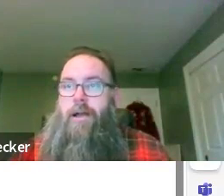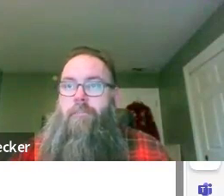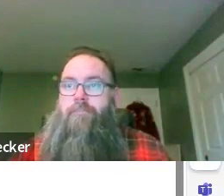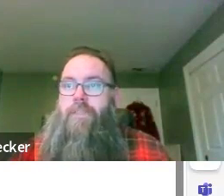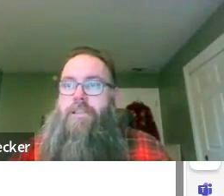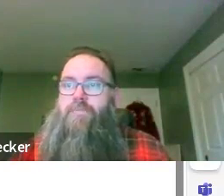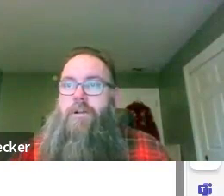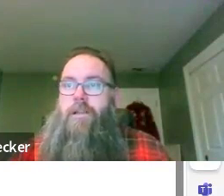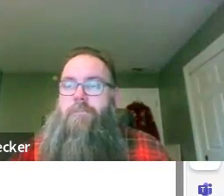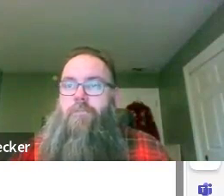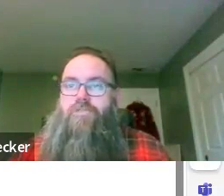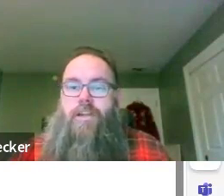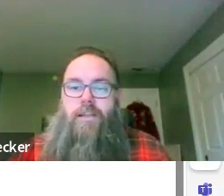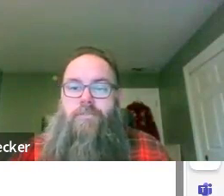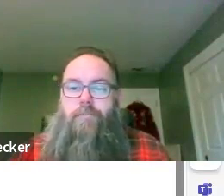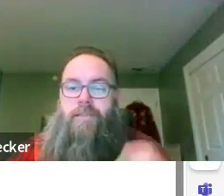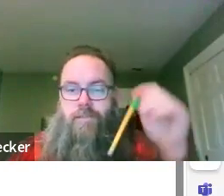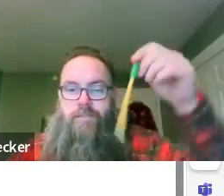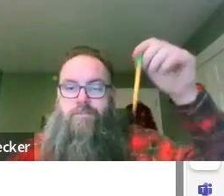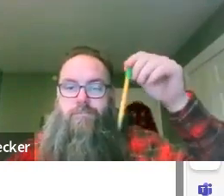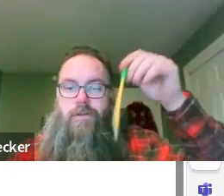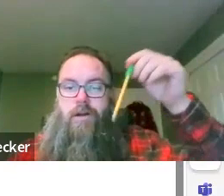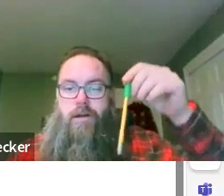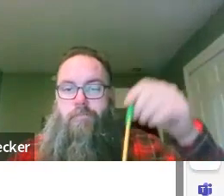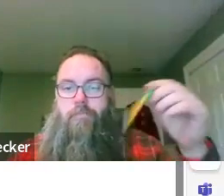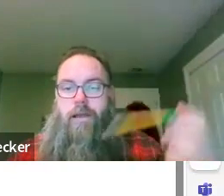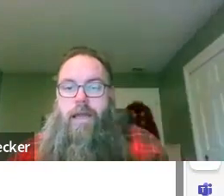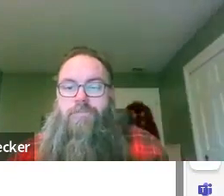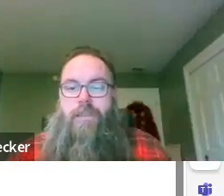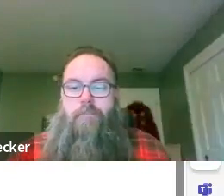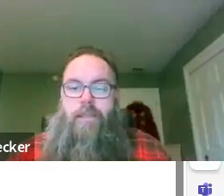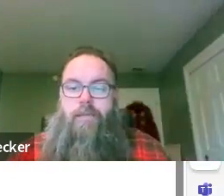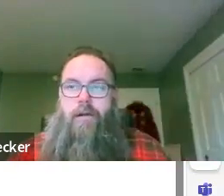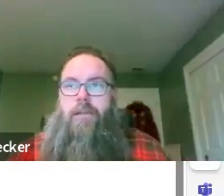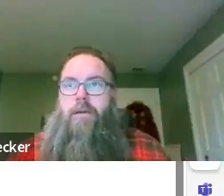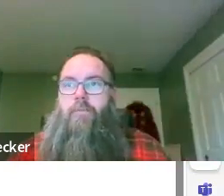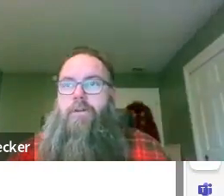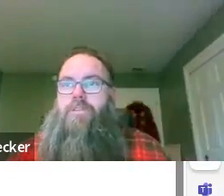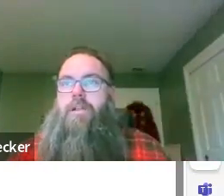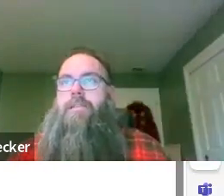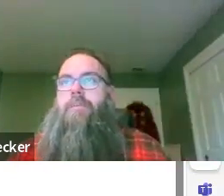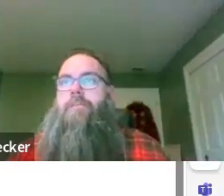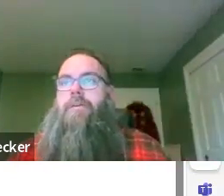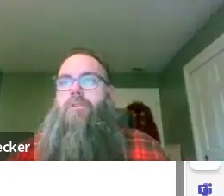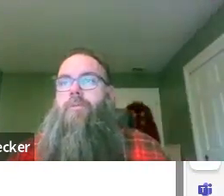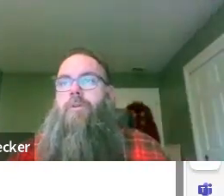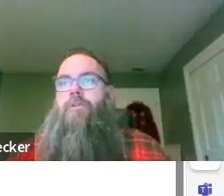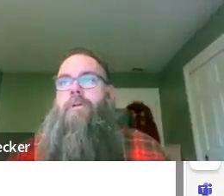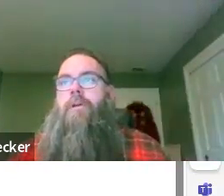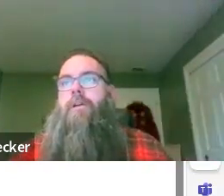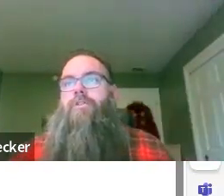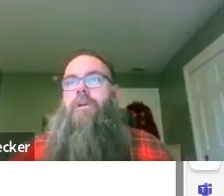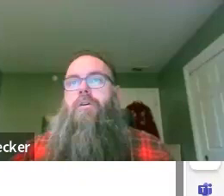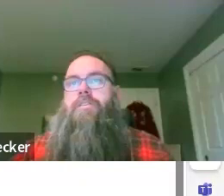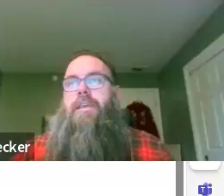So let's work on, we'll try to get an update back to this group after that meeting on what goes on at the upcoming employment work